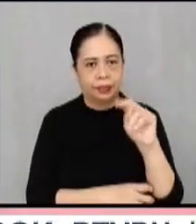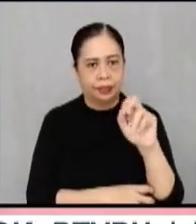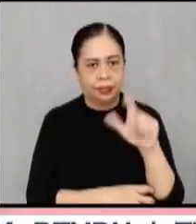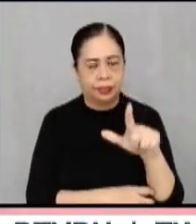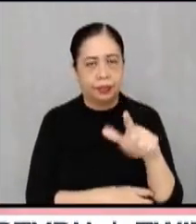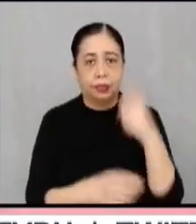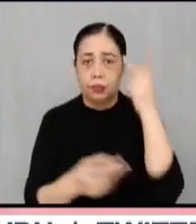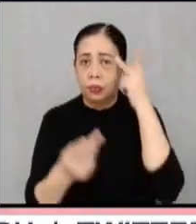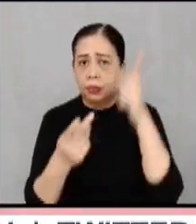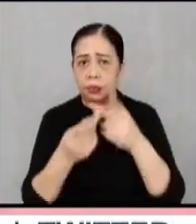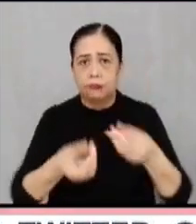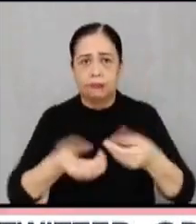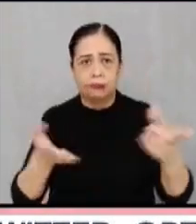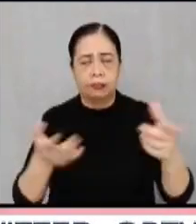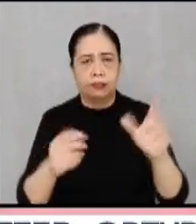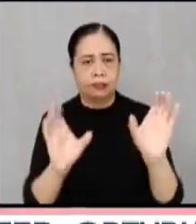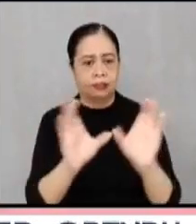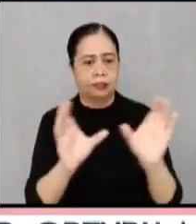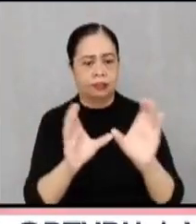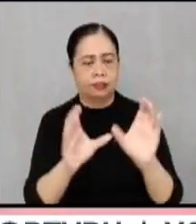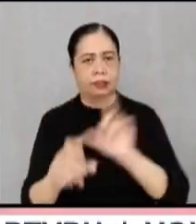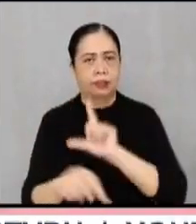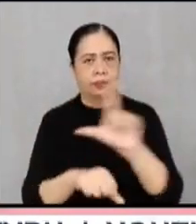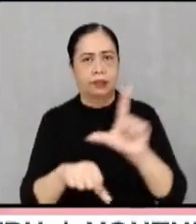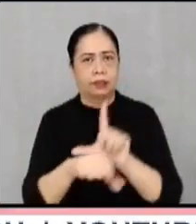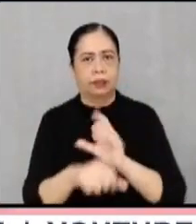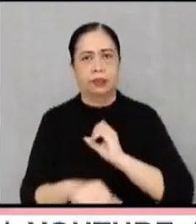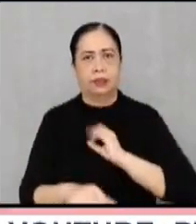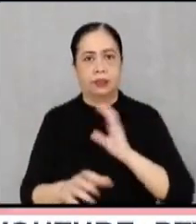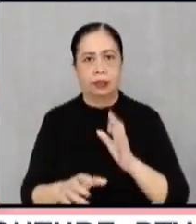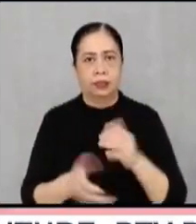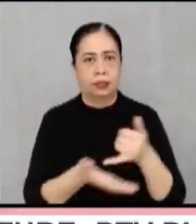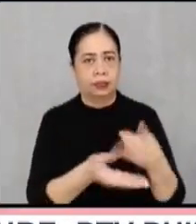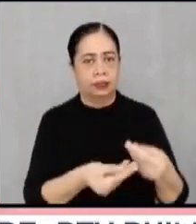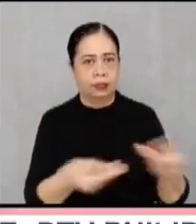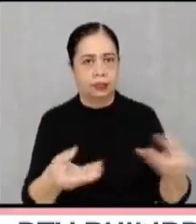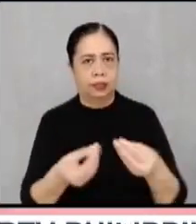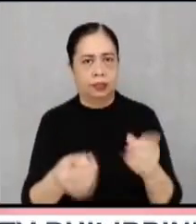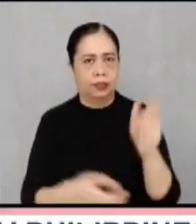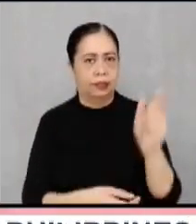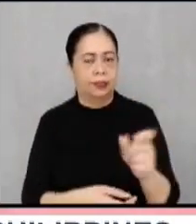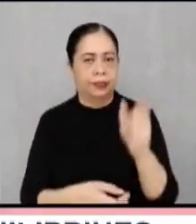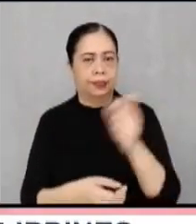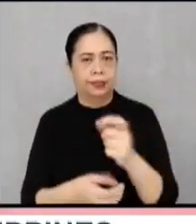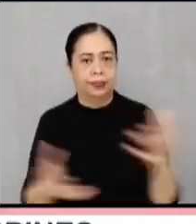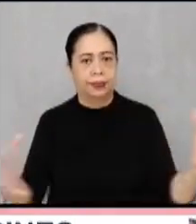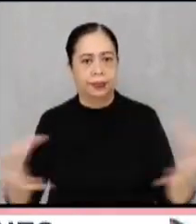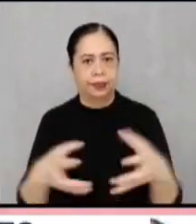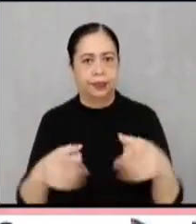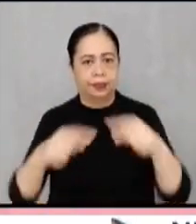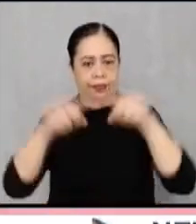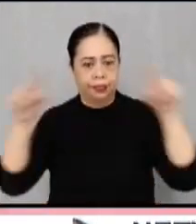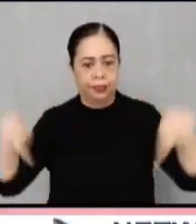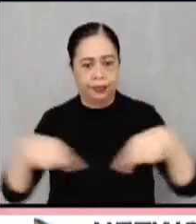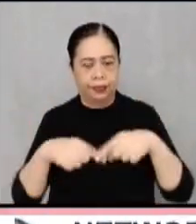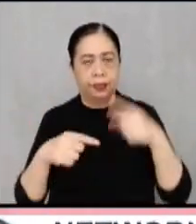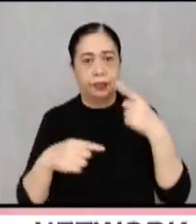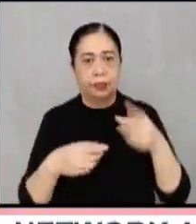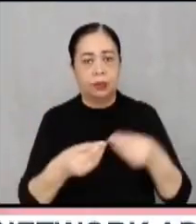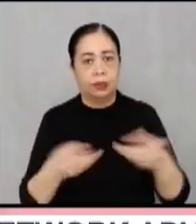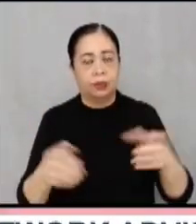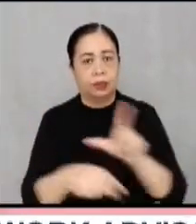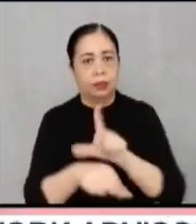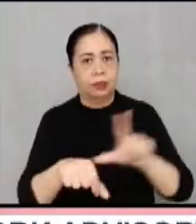ang collective certificates of land ownership awards at mabigay ang individual at collective titles sa mga lupang pang-agrikultura kung